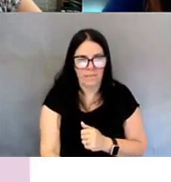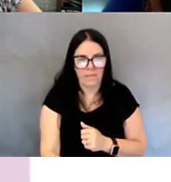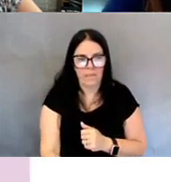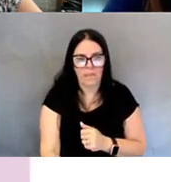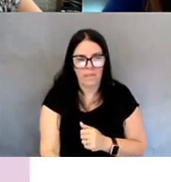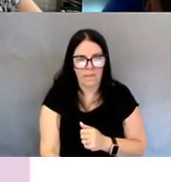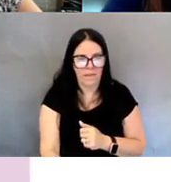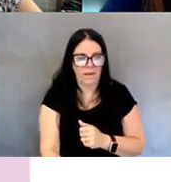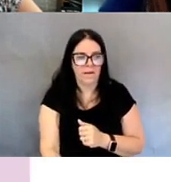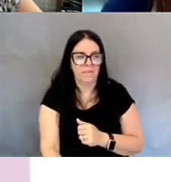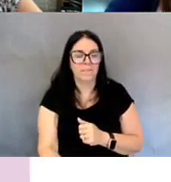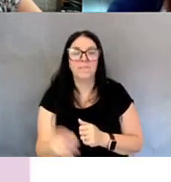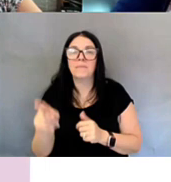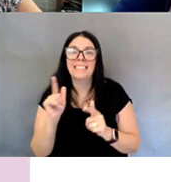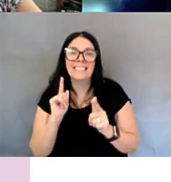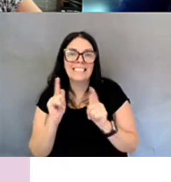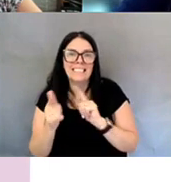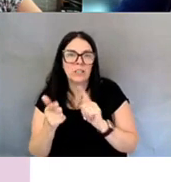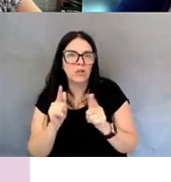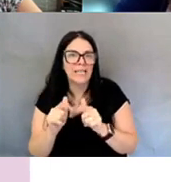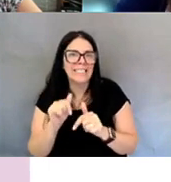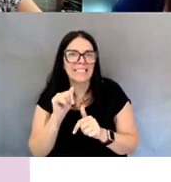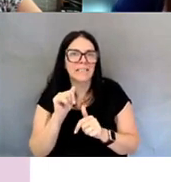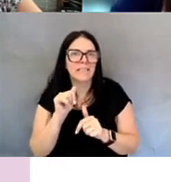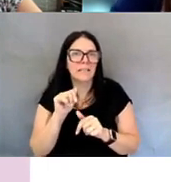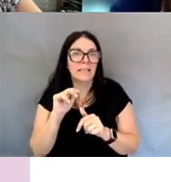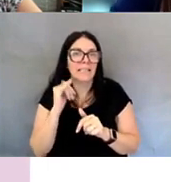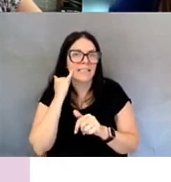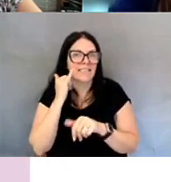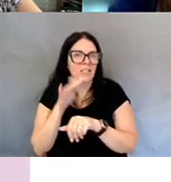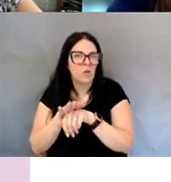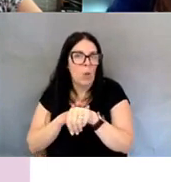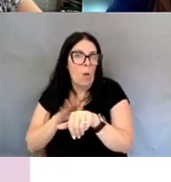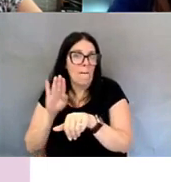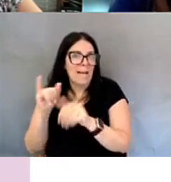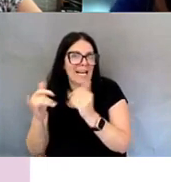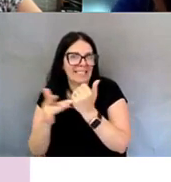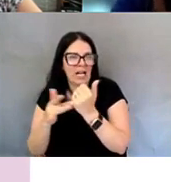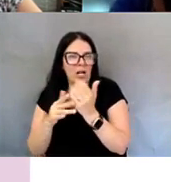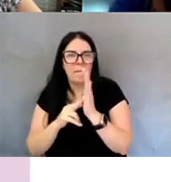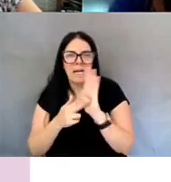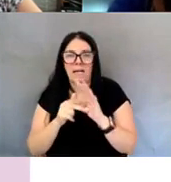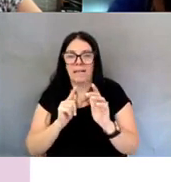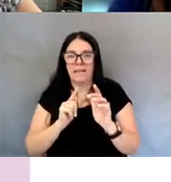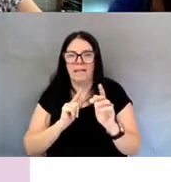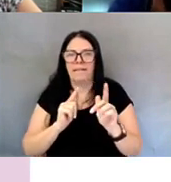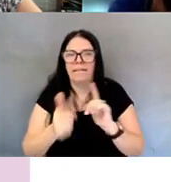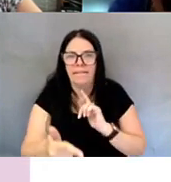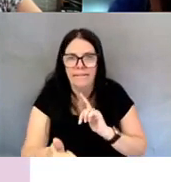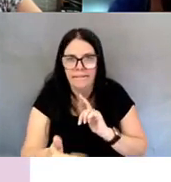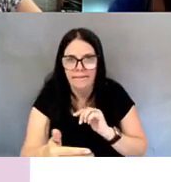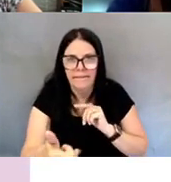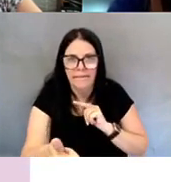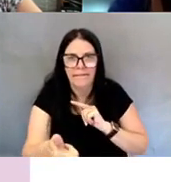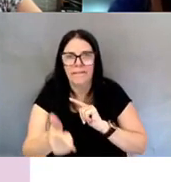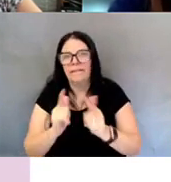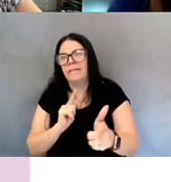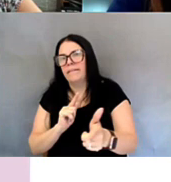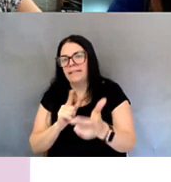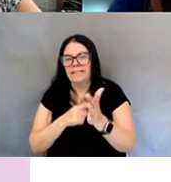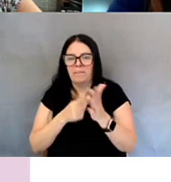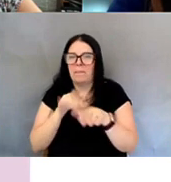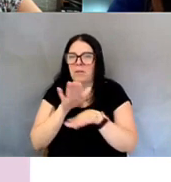Interaction is not immediate if it's a little bit slowed down by technology or there's a lag or other